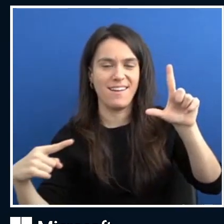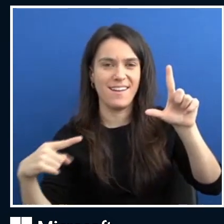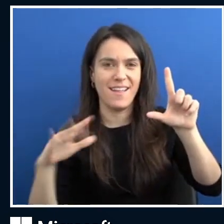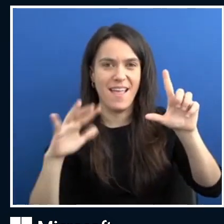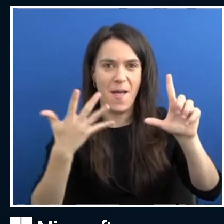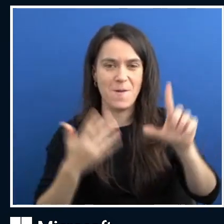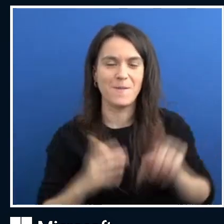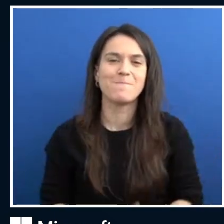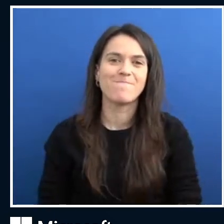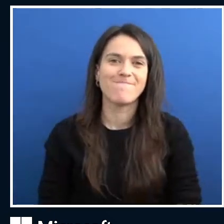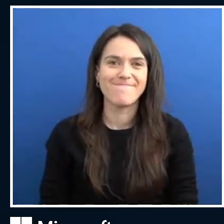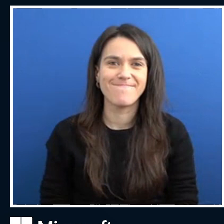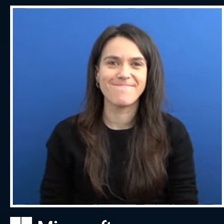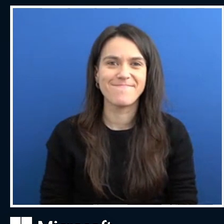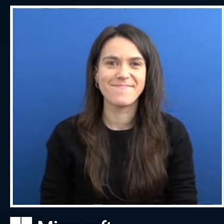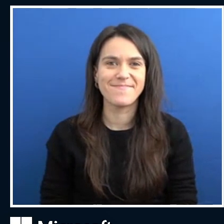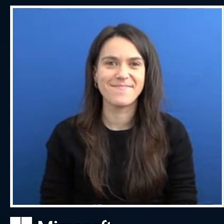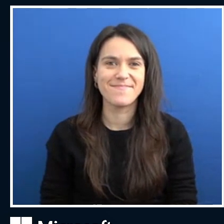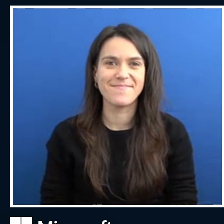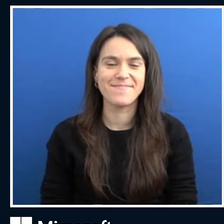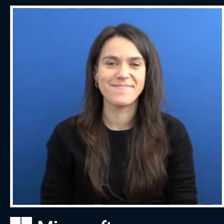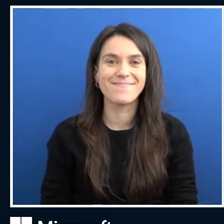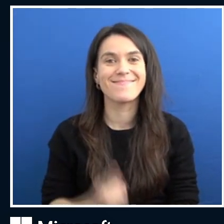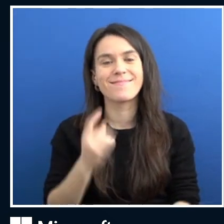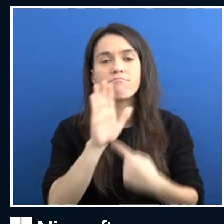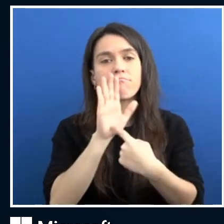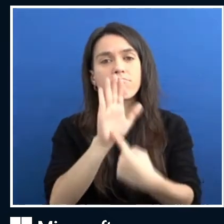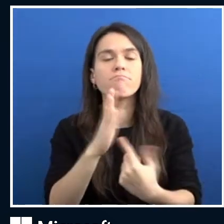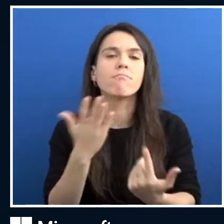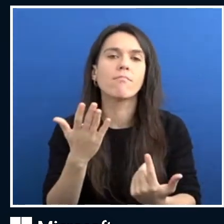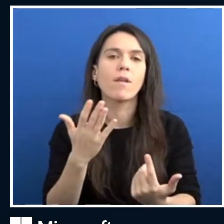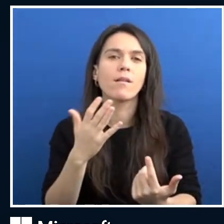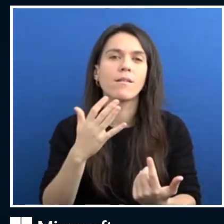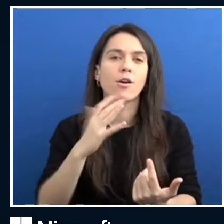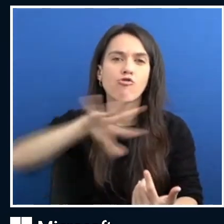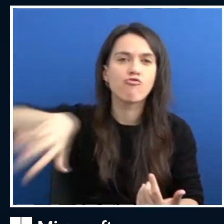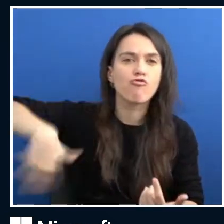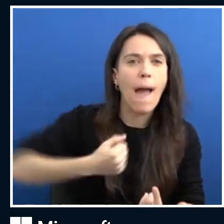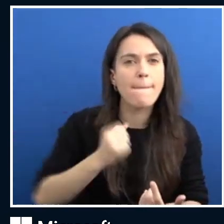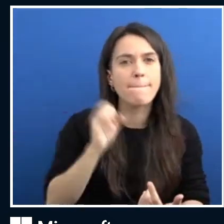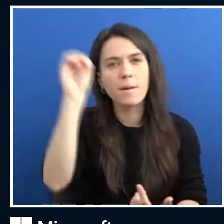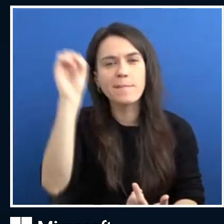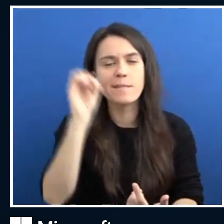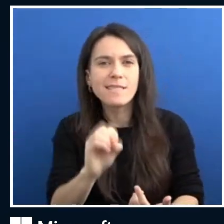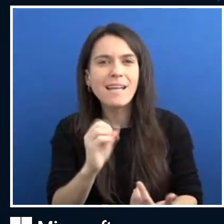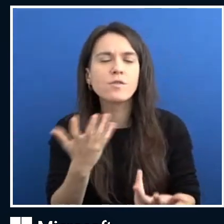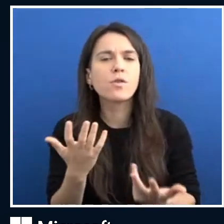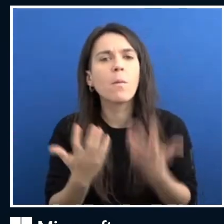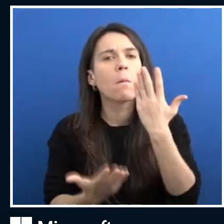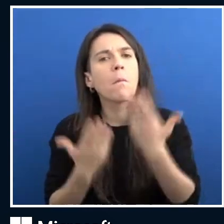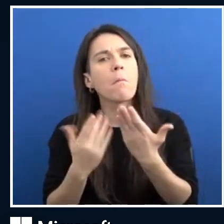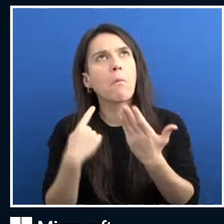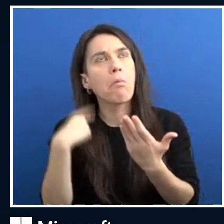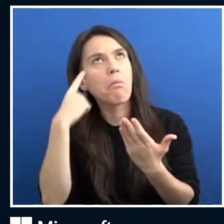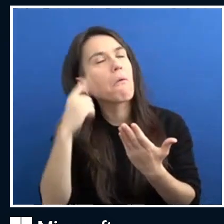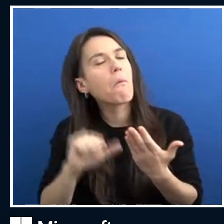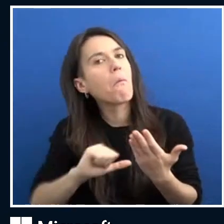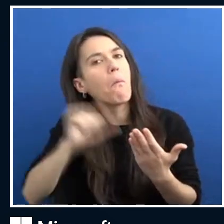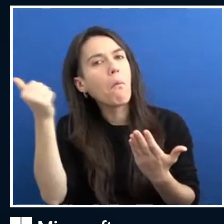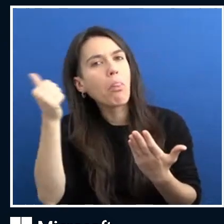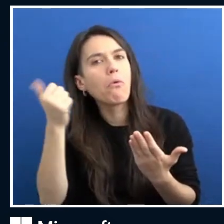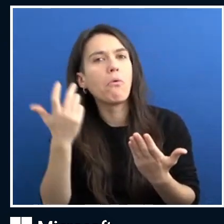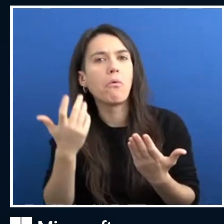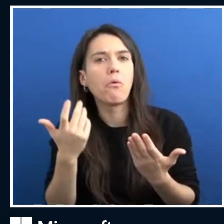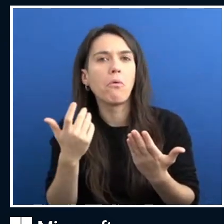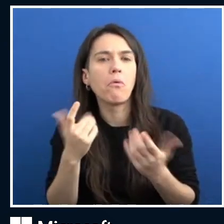only one of the points. I've only taken crime rate and plotted the points. But when you take points of all the, since it would become too confusing,